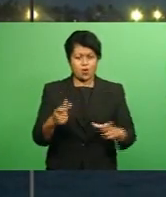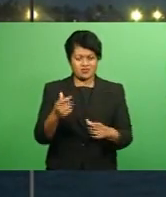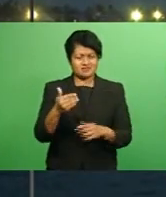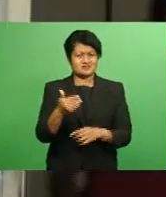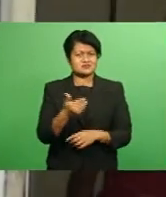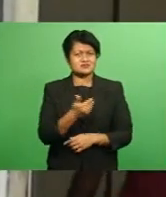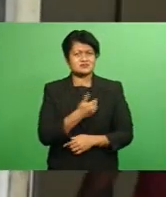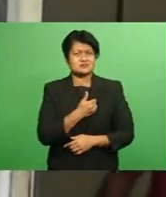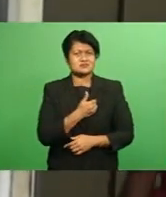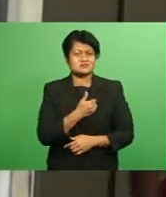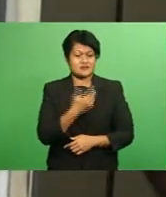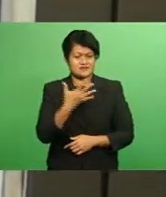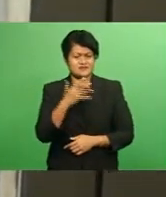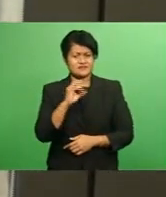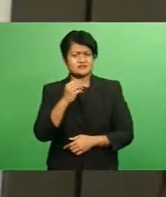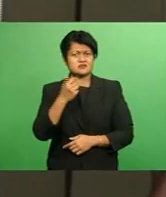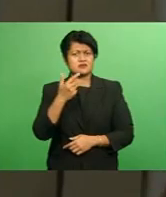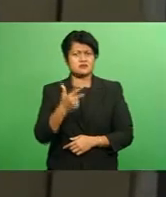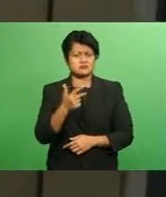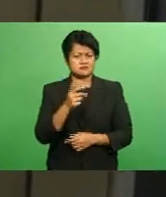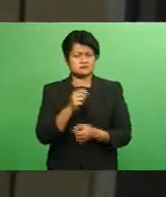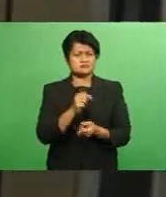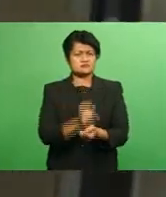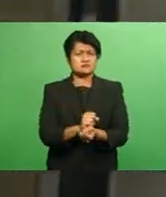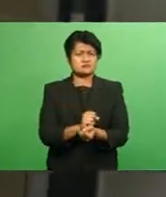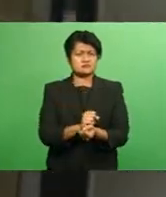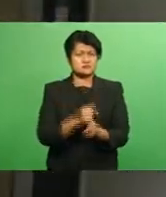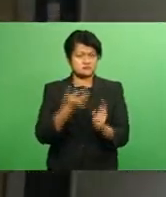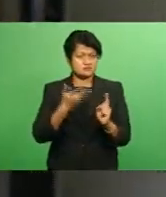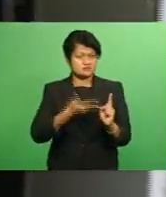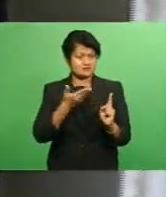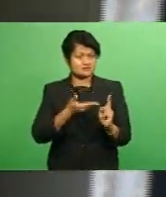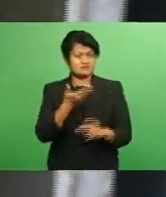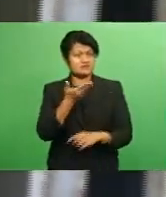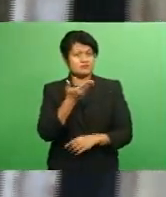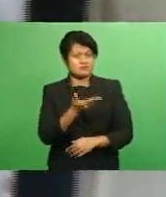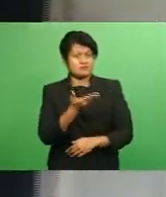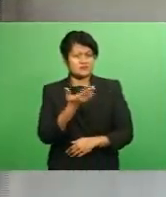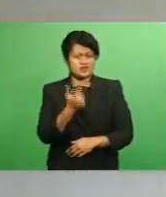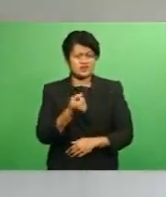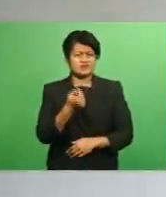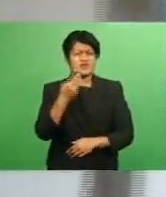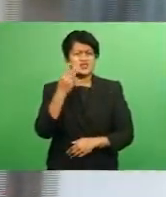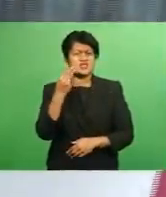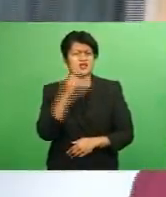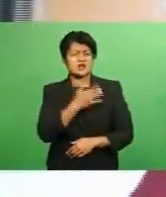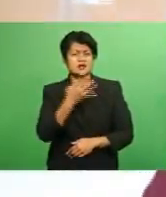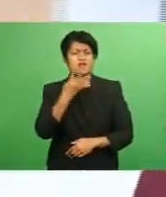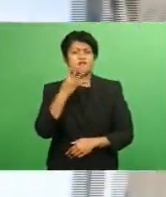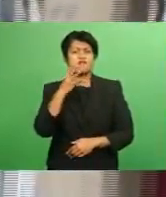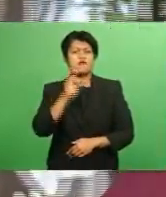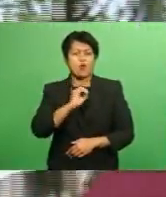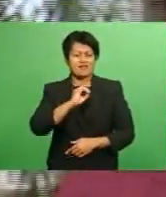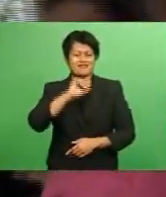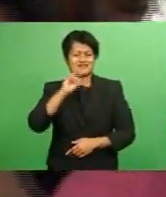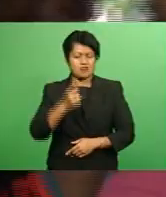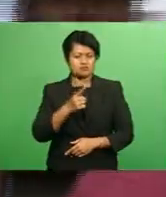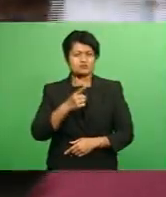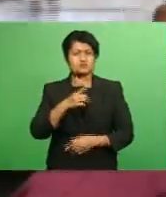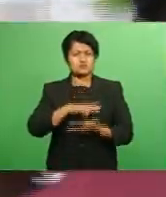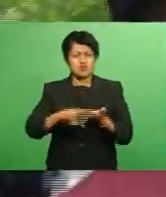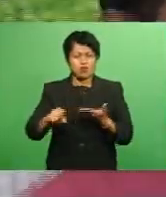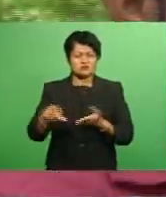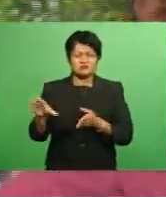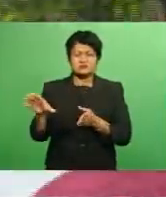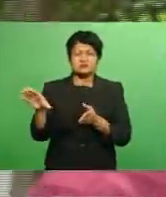charges. Rahul Ravikash Kumar allegedly laundered over $340,000 from the ministry's account to his personal